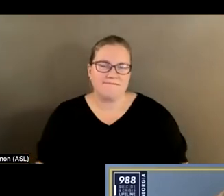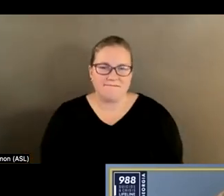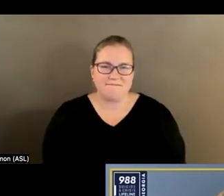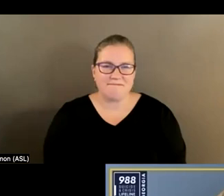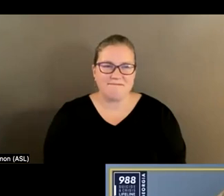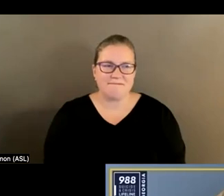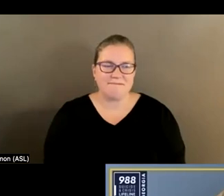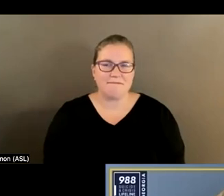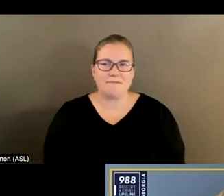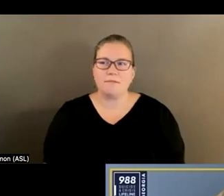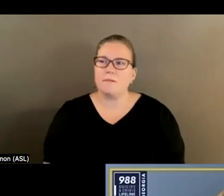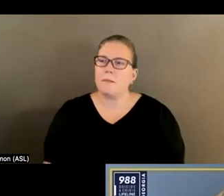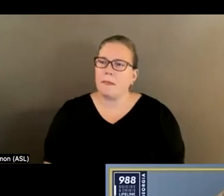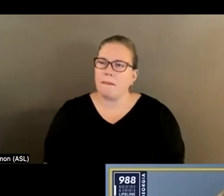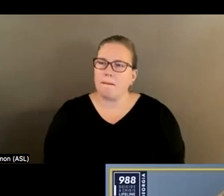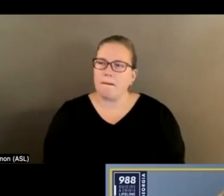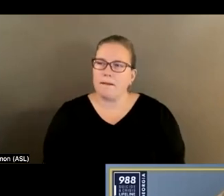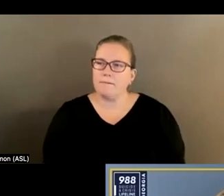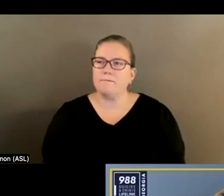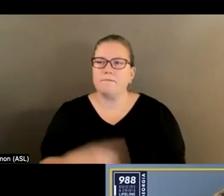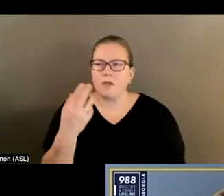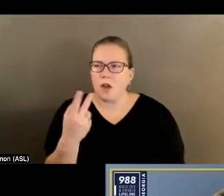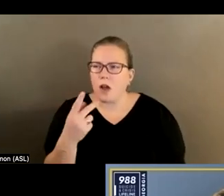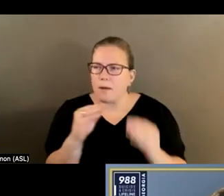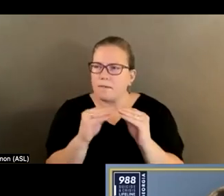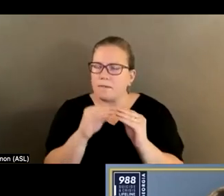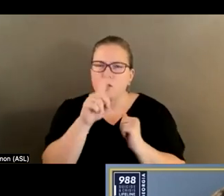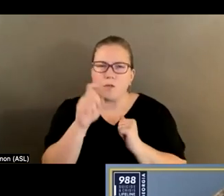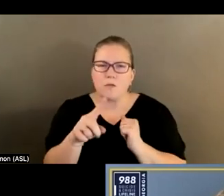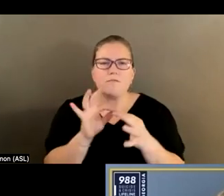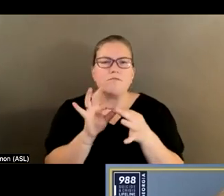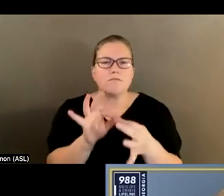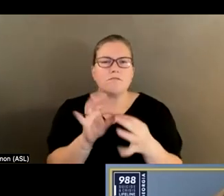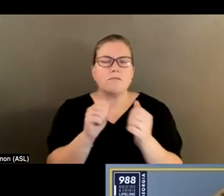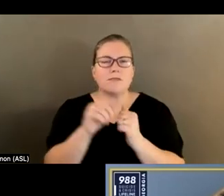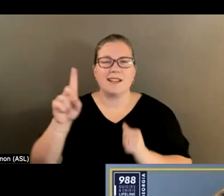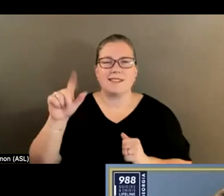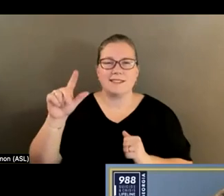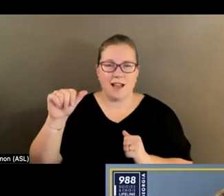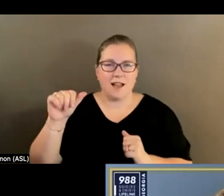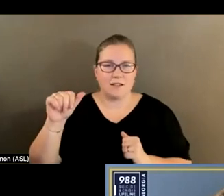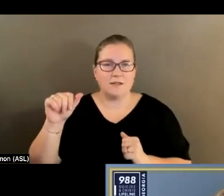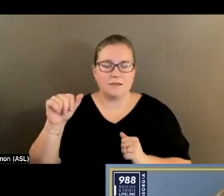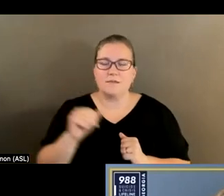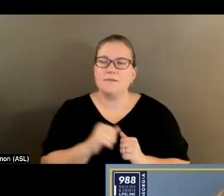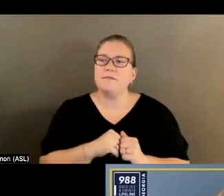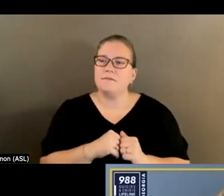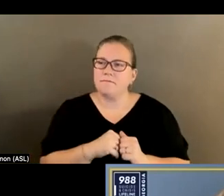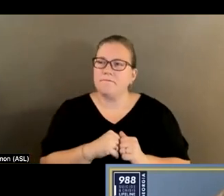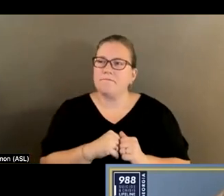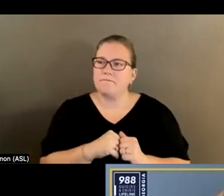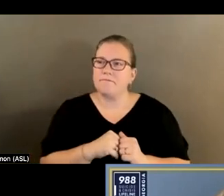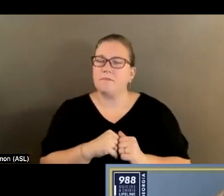And there are a couple of questions that are related to some data follow-ups. And